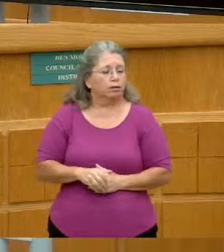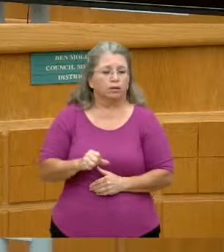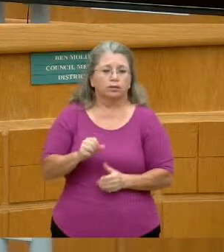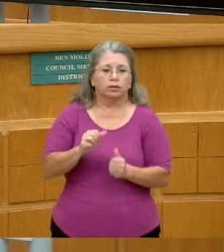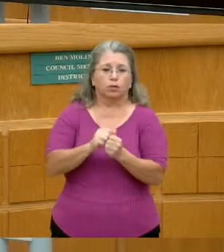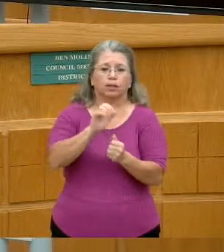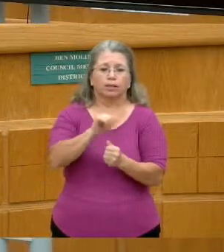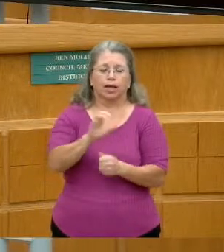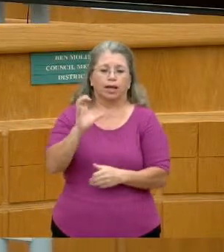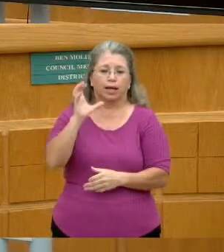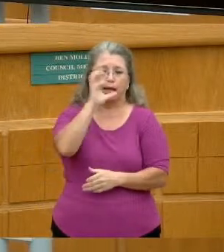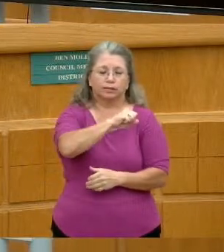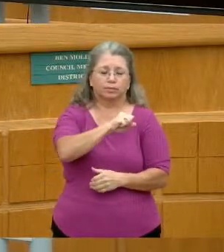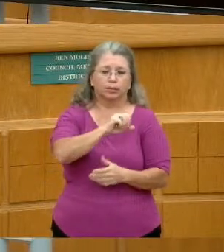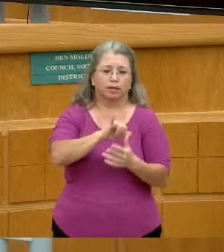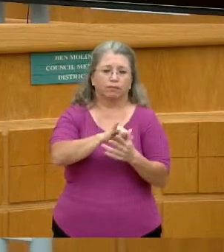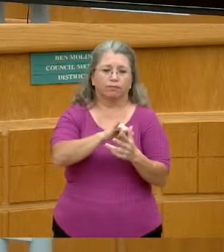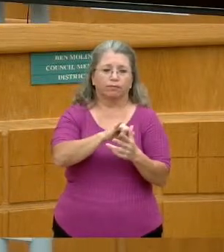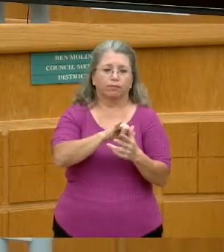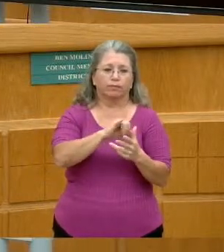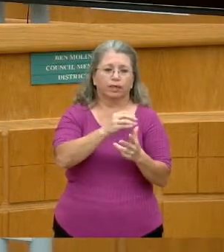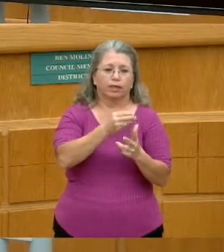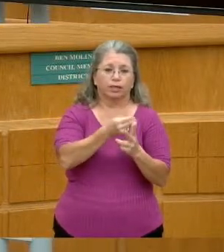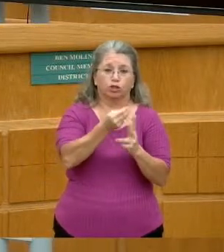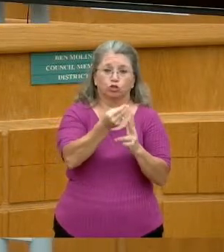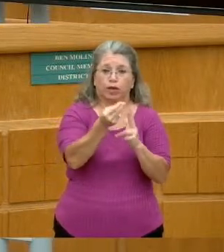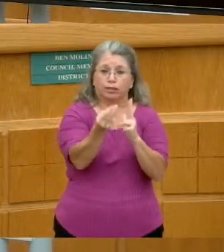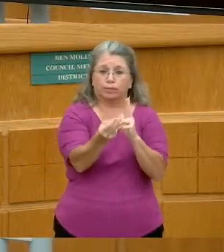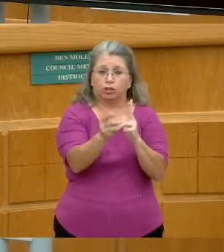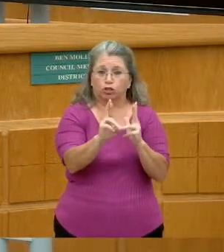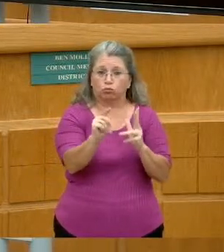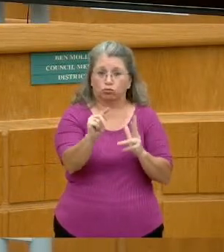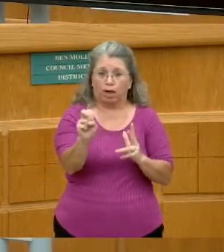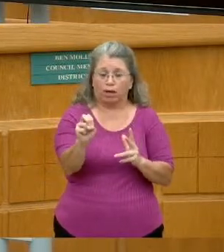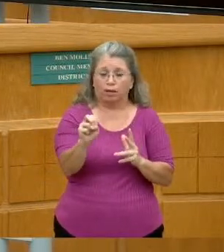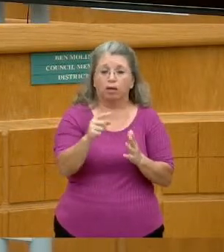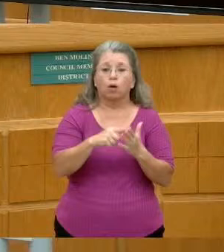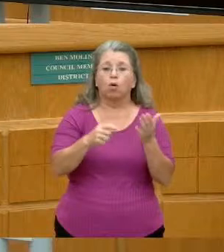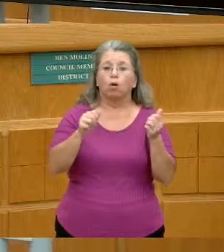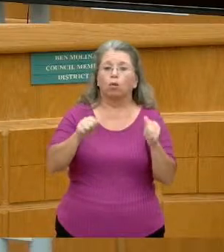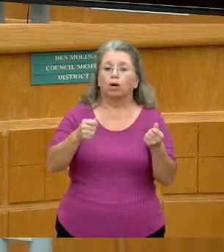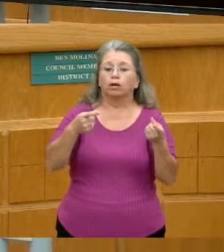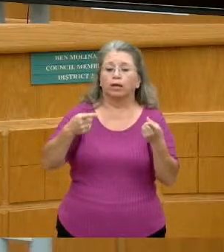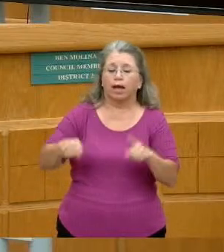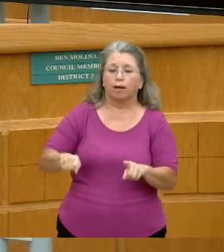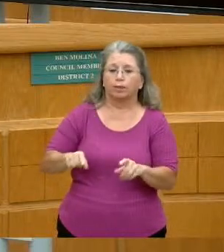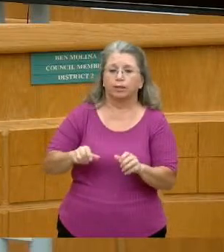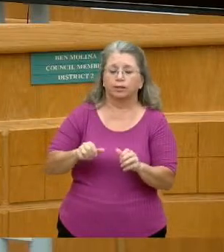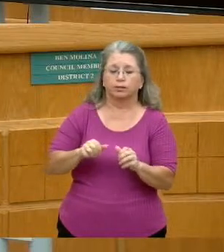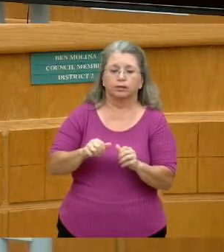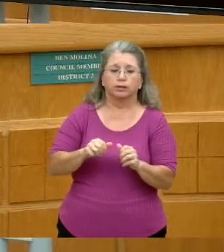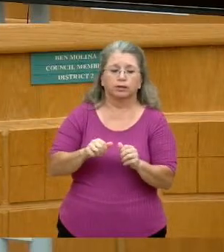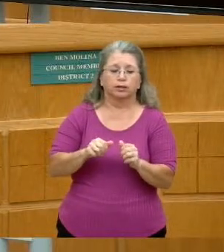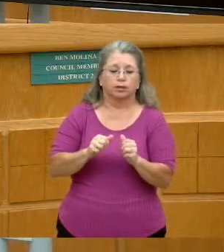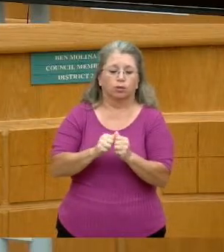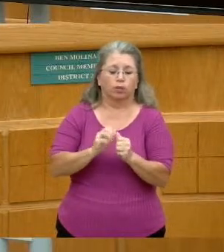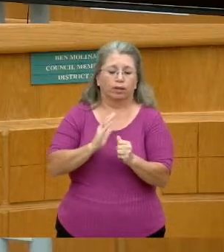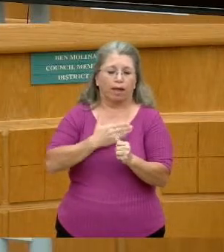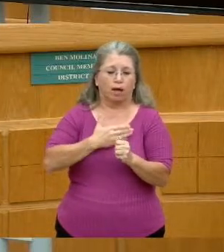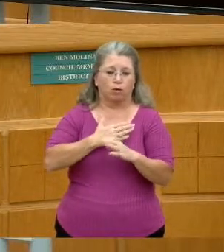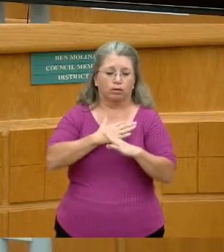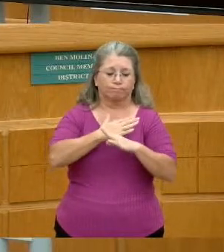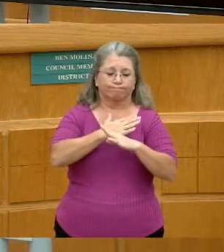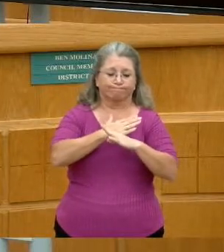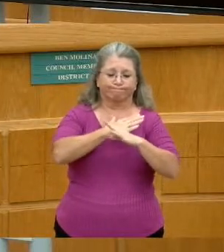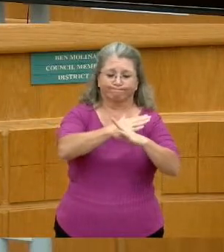rate and knowing what could potentially happen in terms of our effectiveness of interventions, what we're